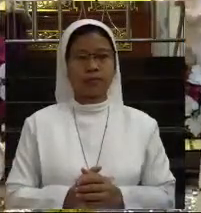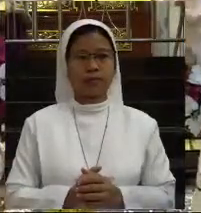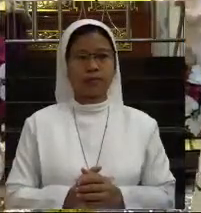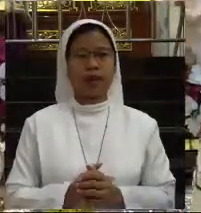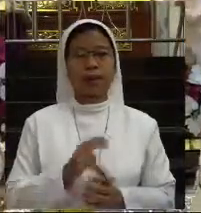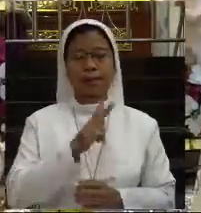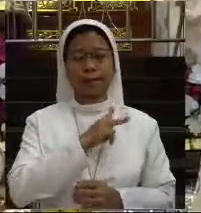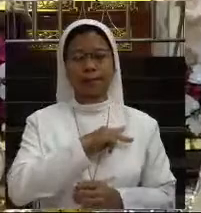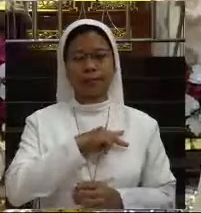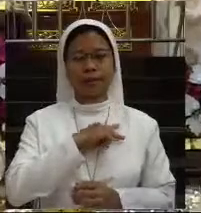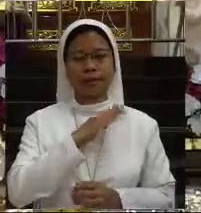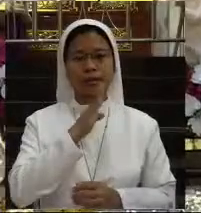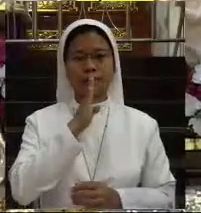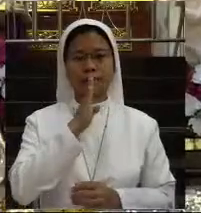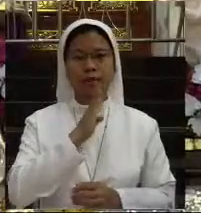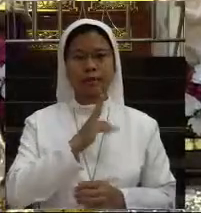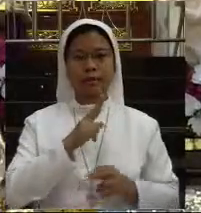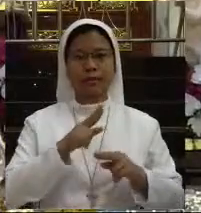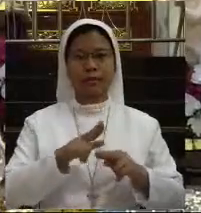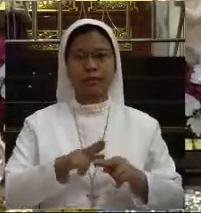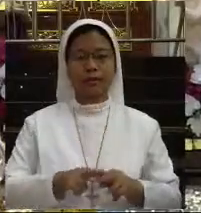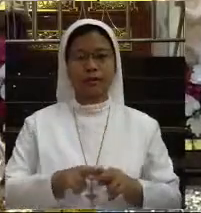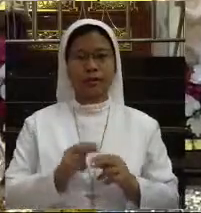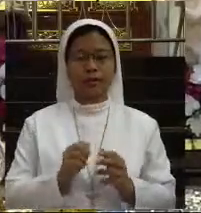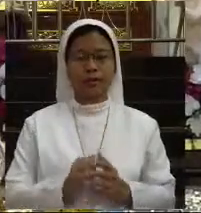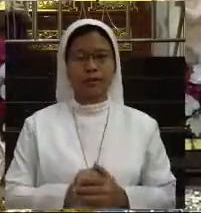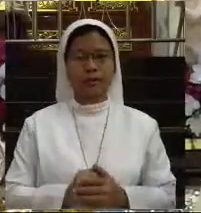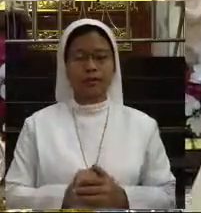Please be seated.